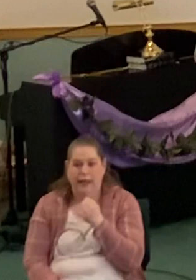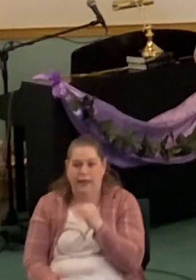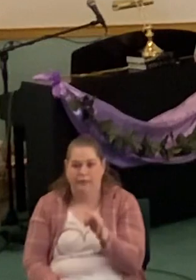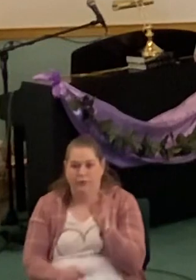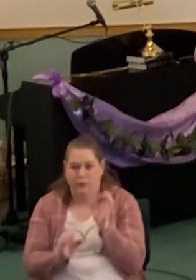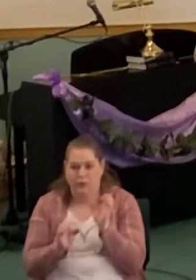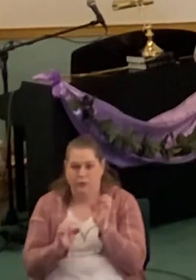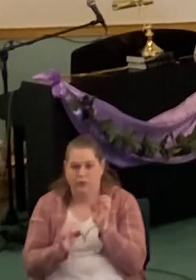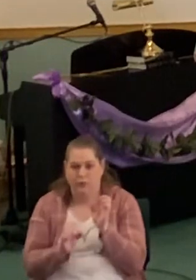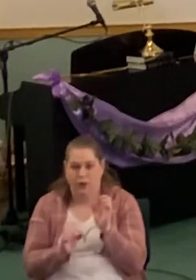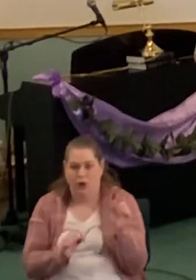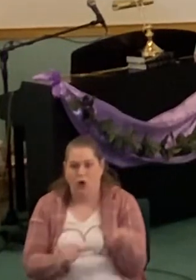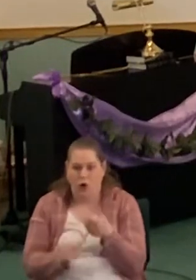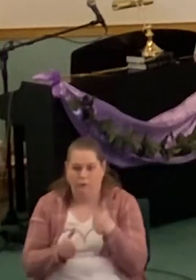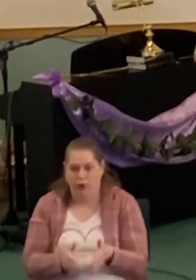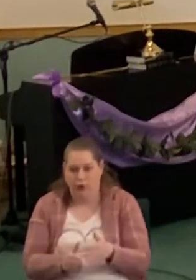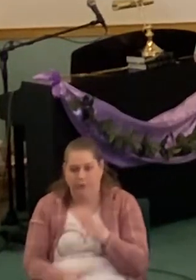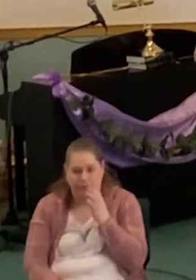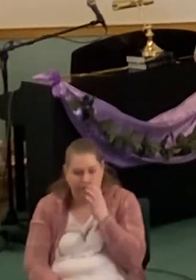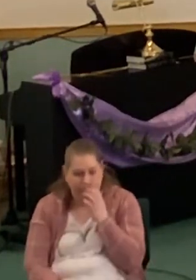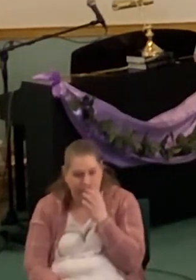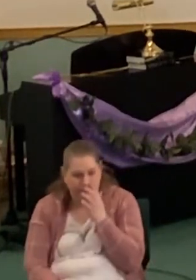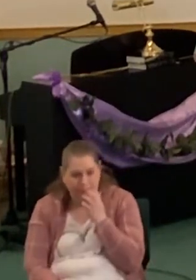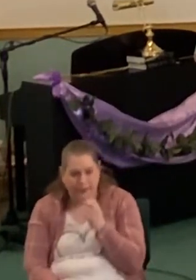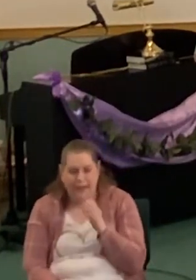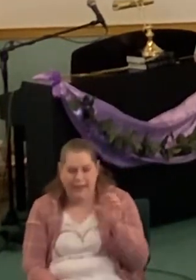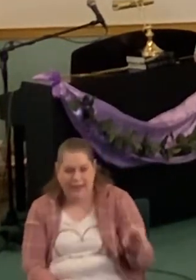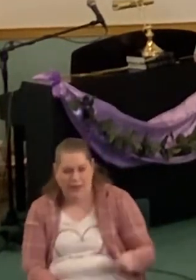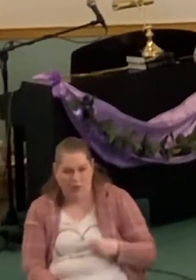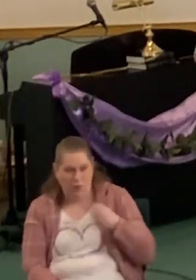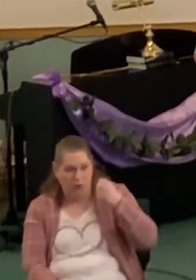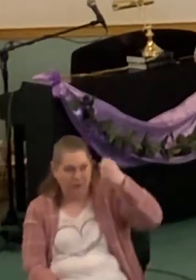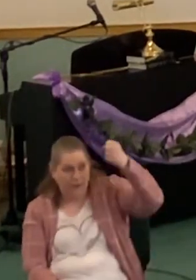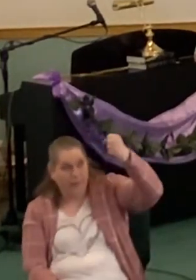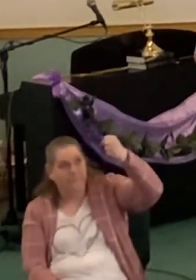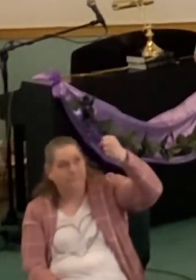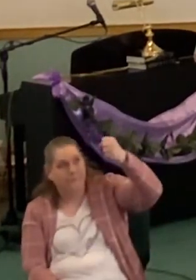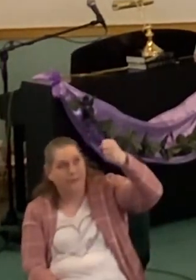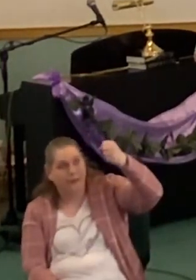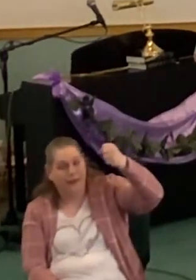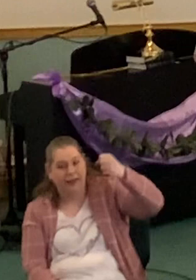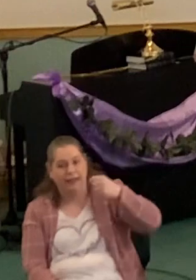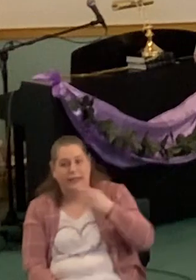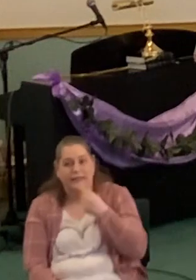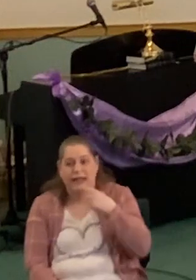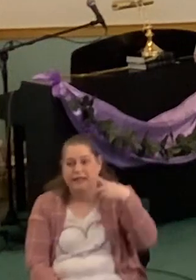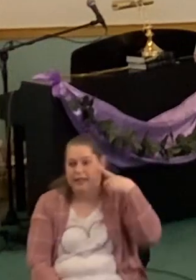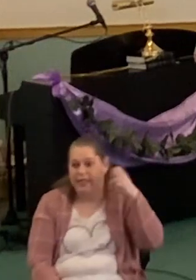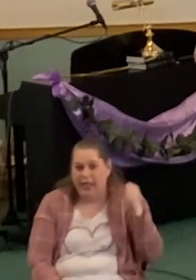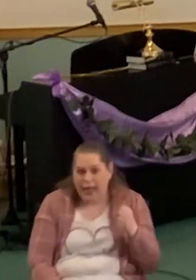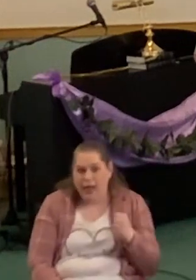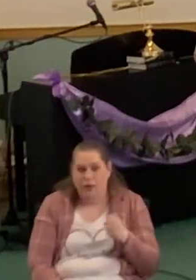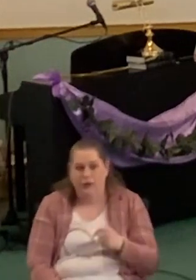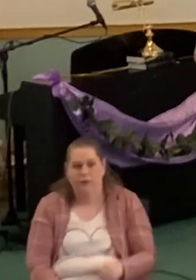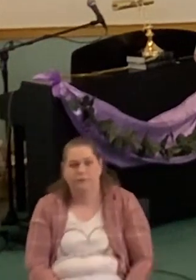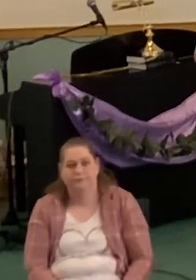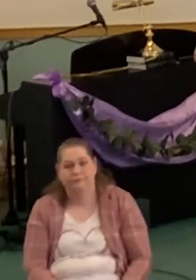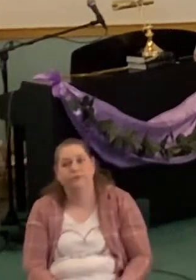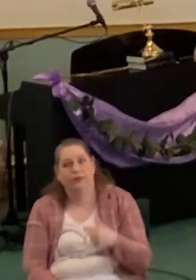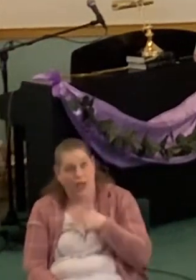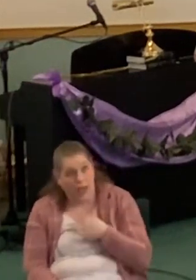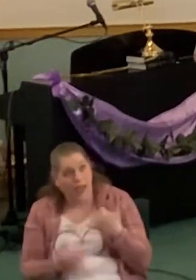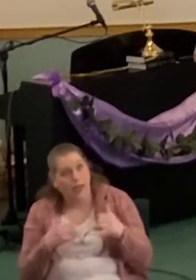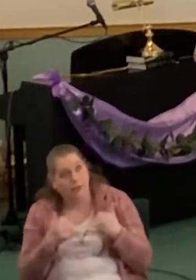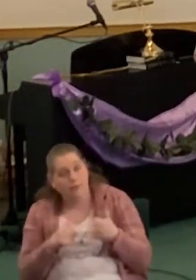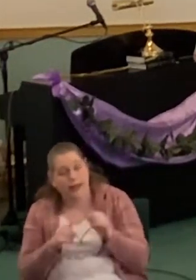pros even played a one iron at that time. And he holds this one iron up in the air, and he says loudly so all the crowd can hear it, I'm going to play